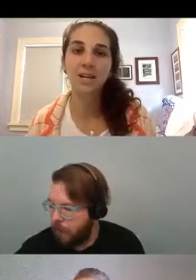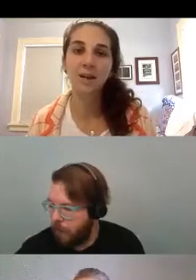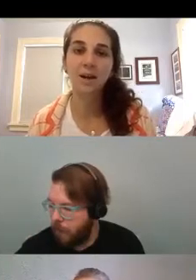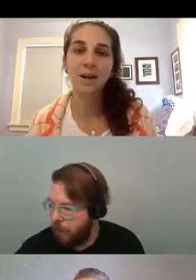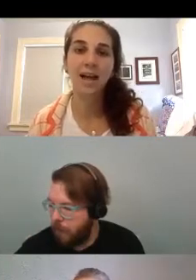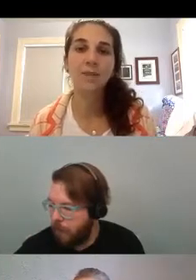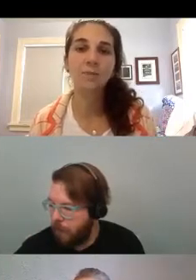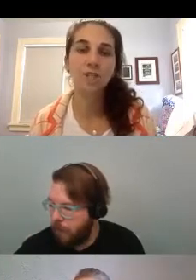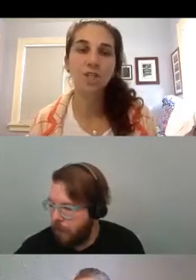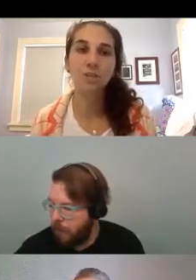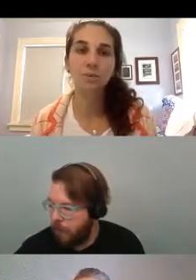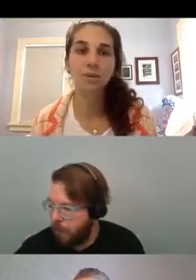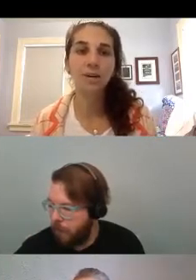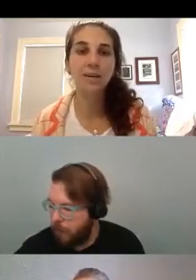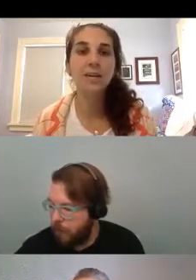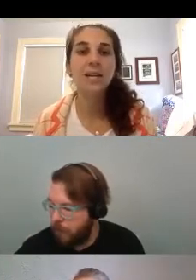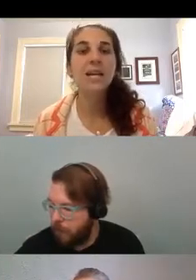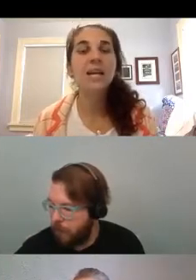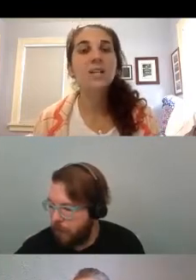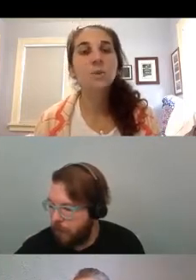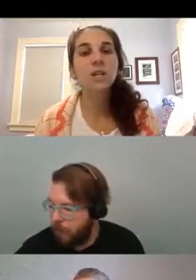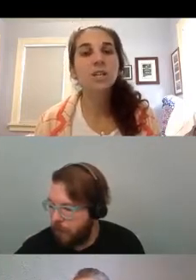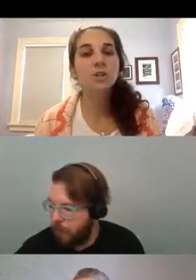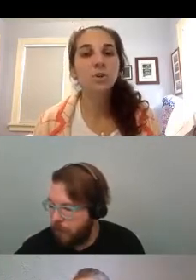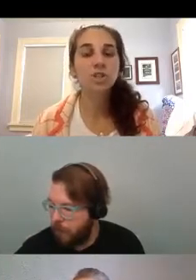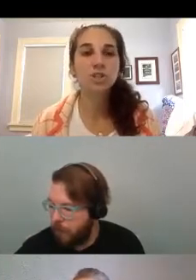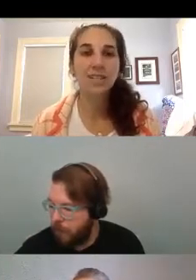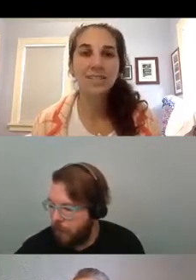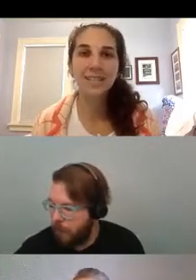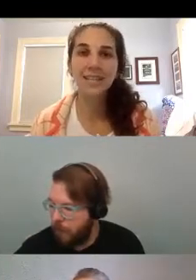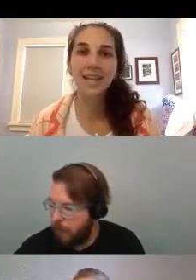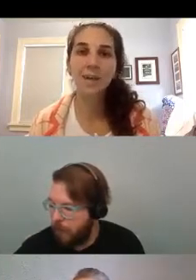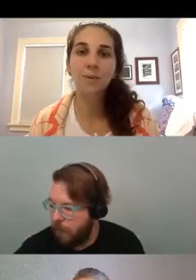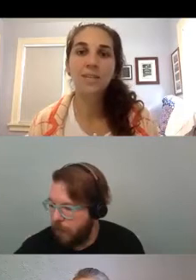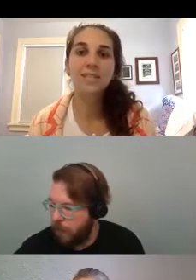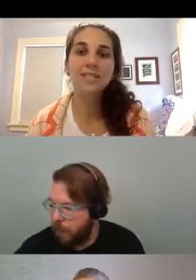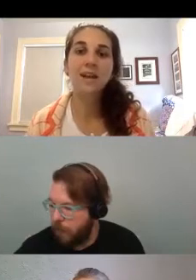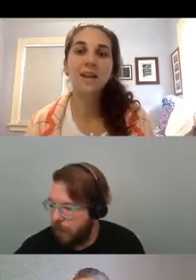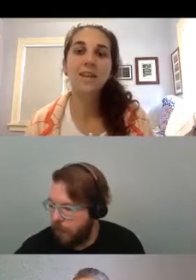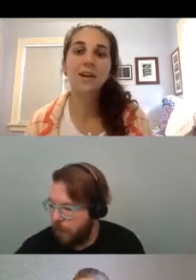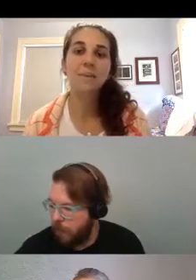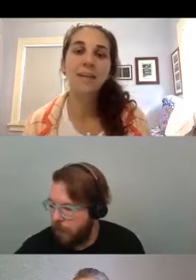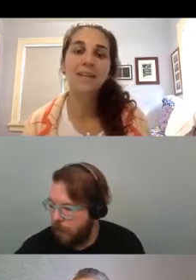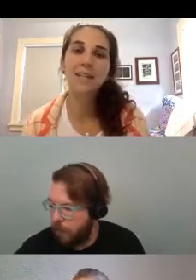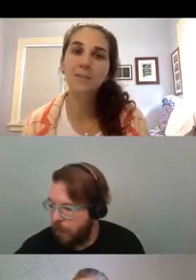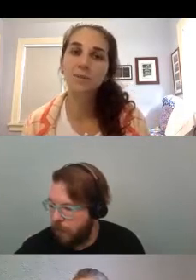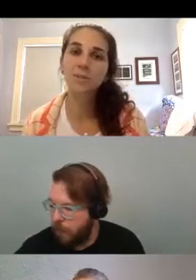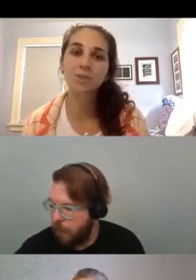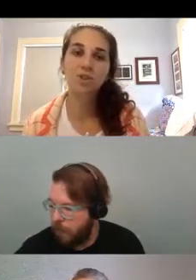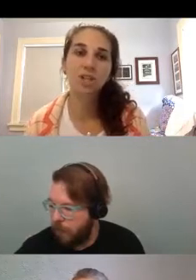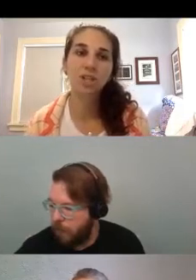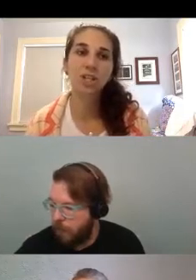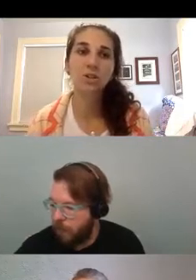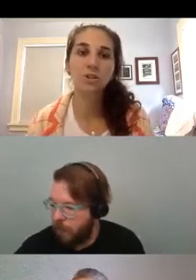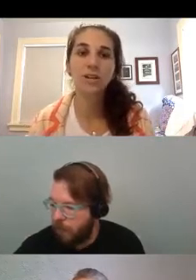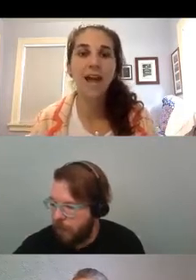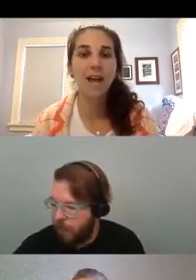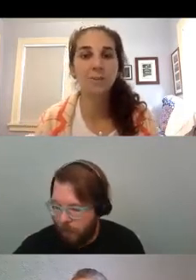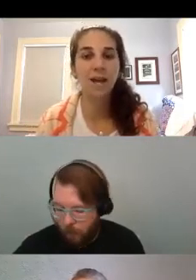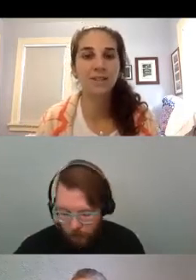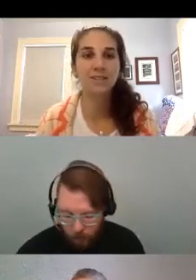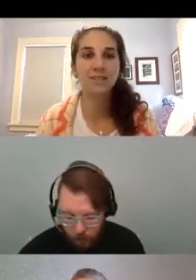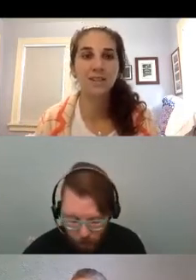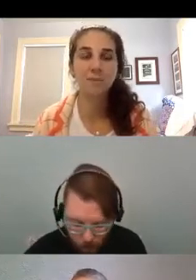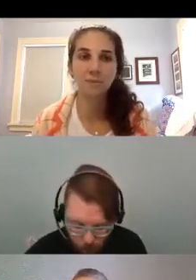Engagement Guide Apprenticeship Program is working towards addressing inequities that are embedded in the museum structure, including